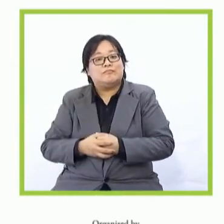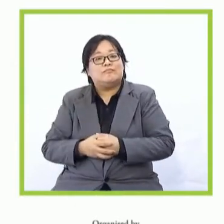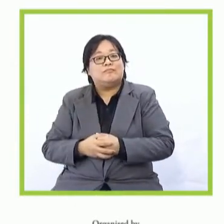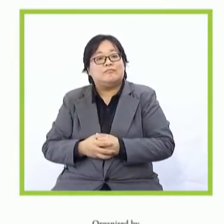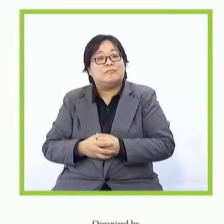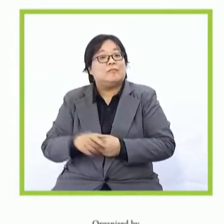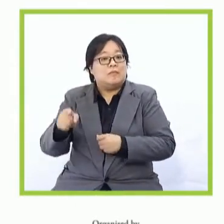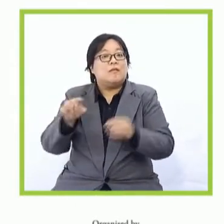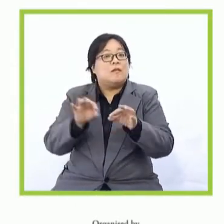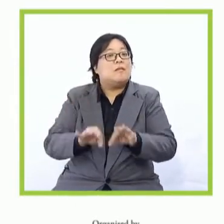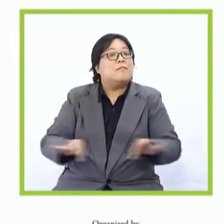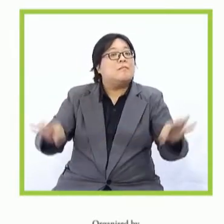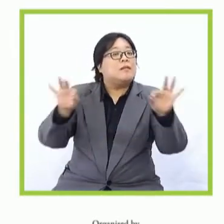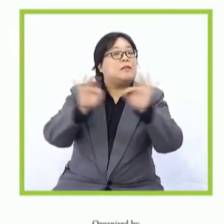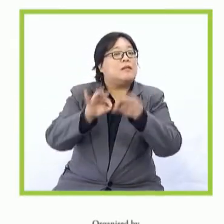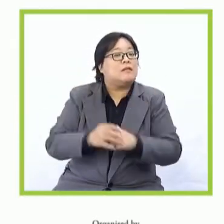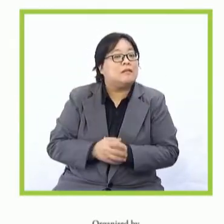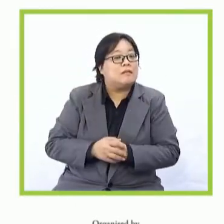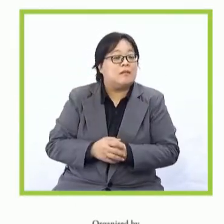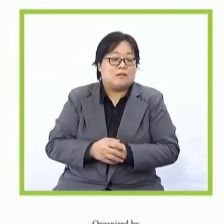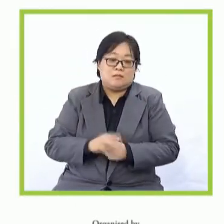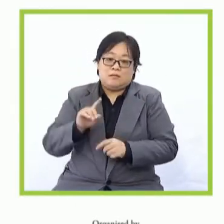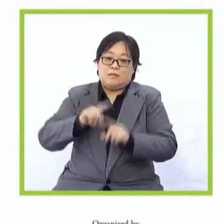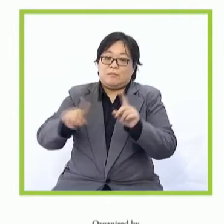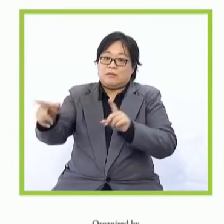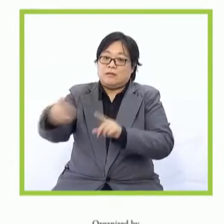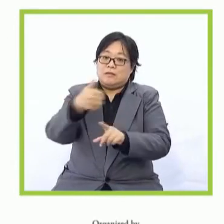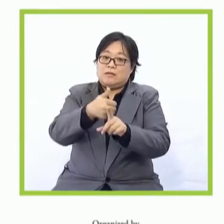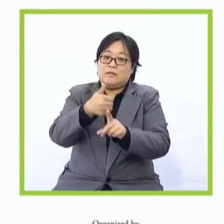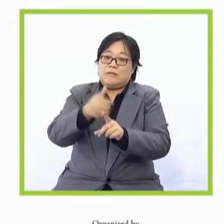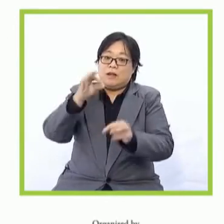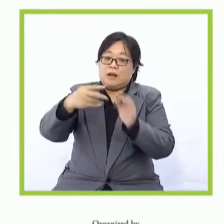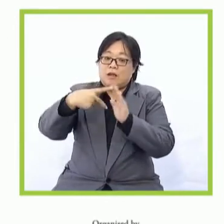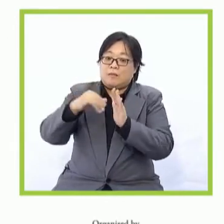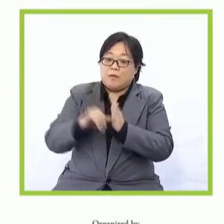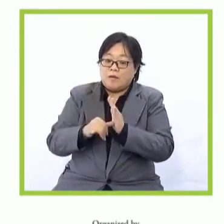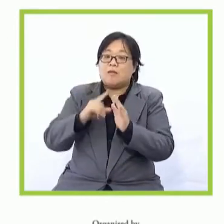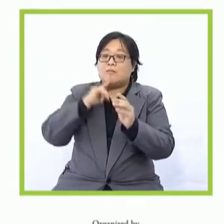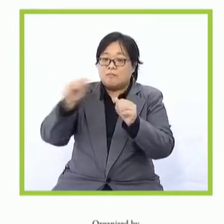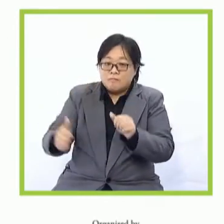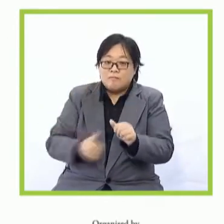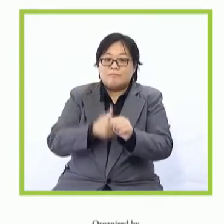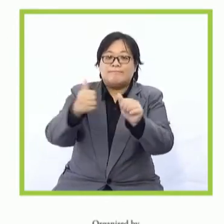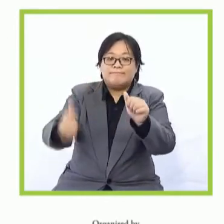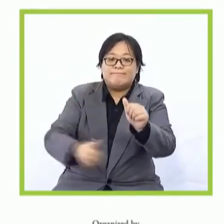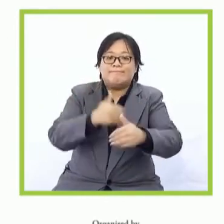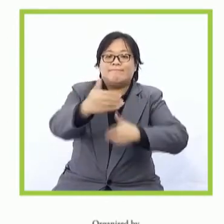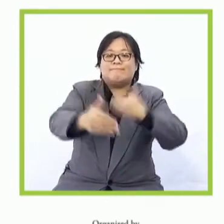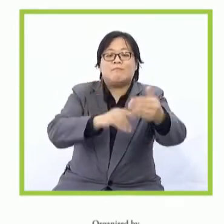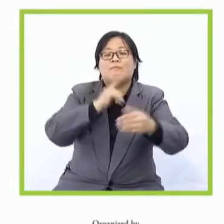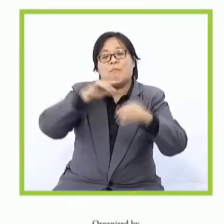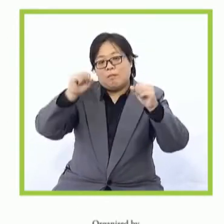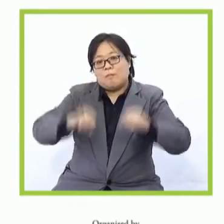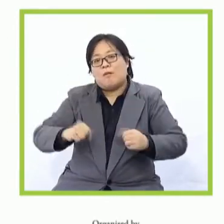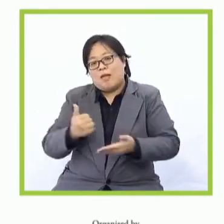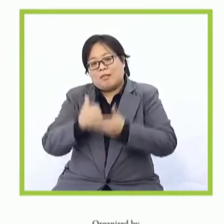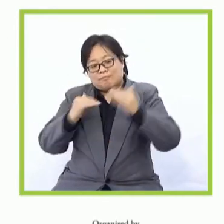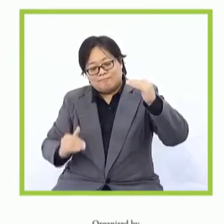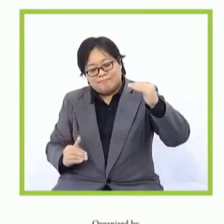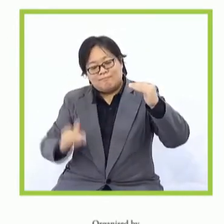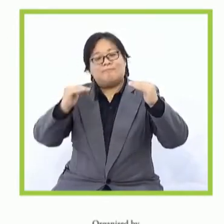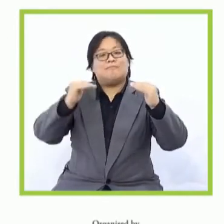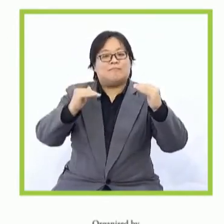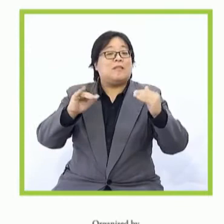does matter, it did matter. But on its own, if only that policy had been followed, it wouldn't have reduced inequality. It was